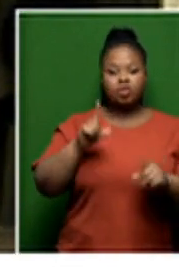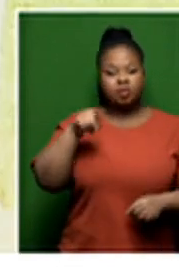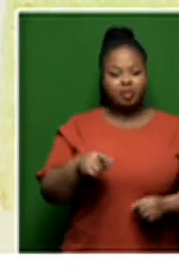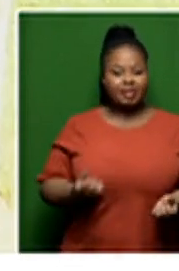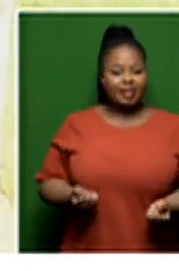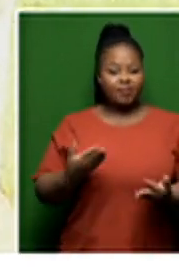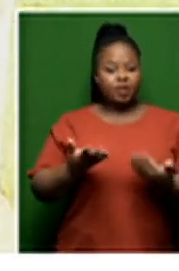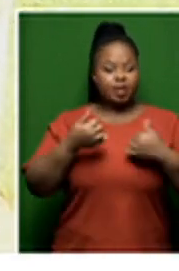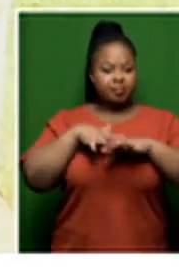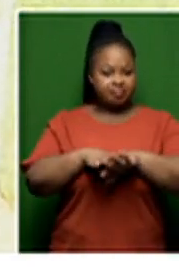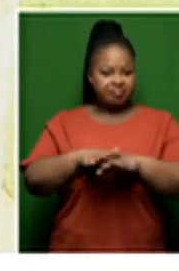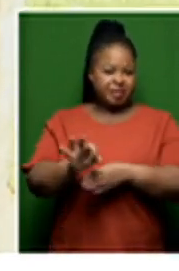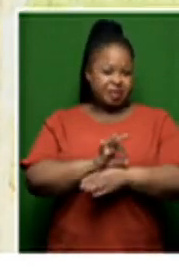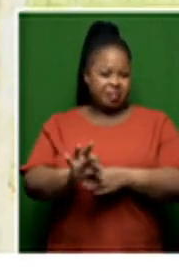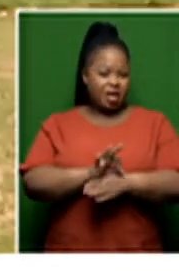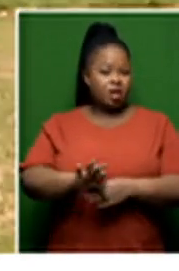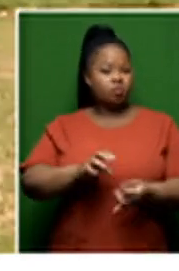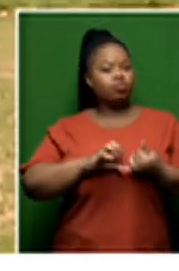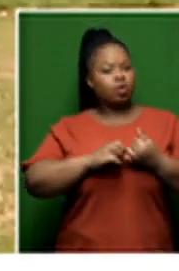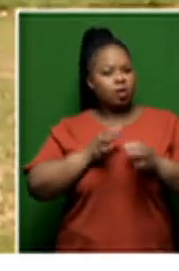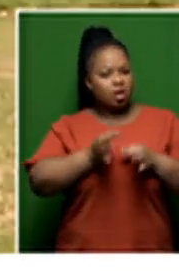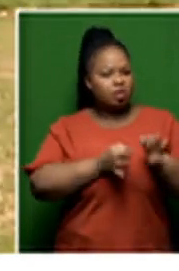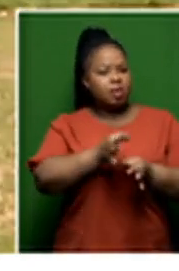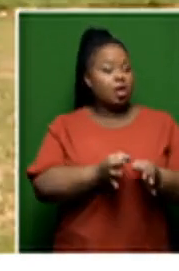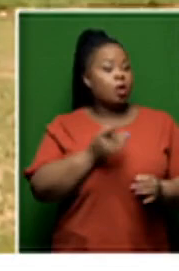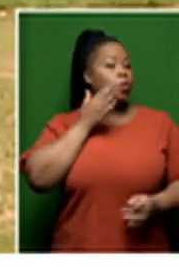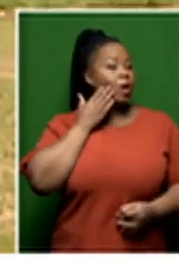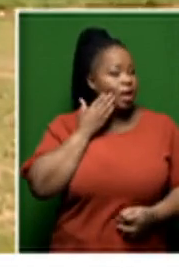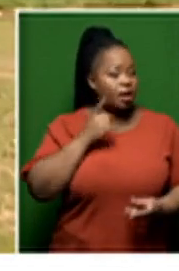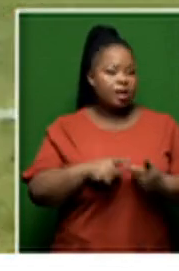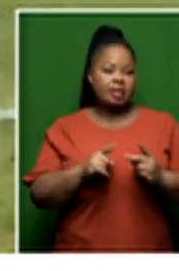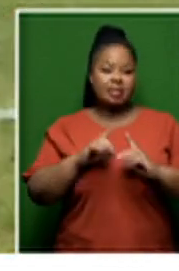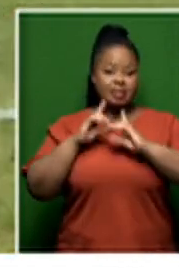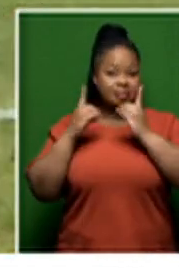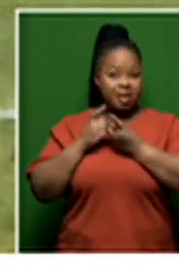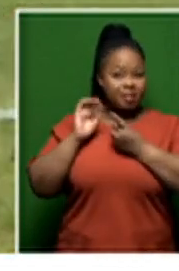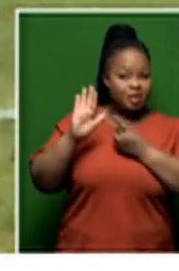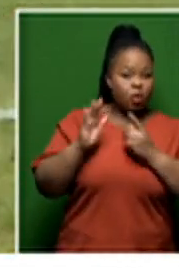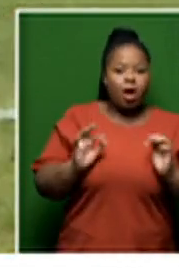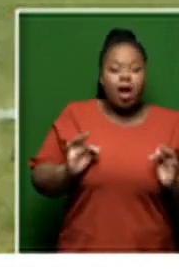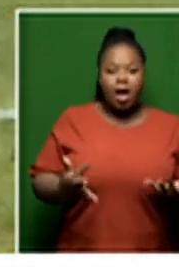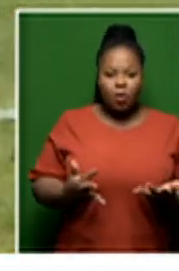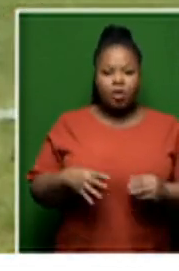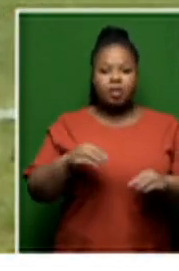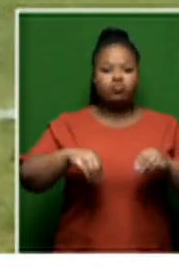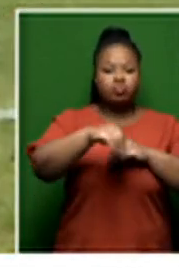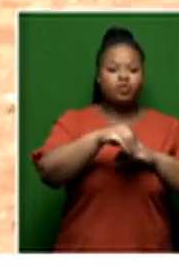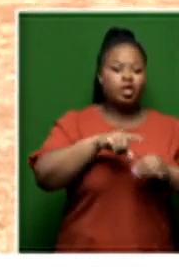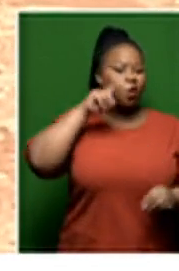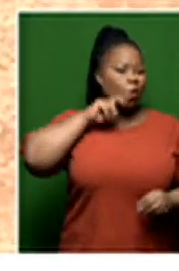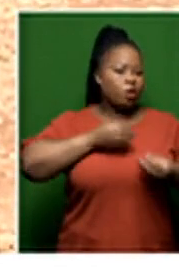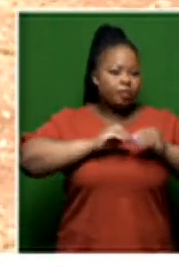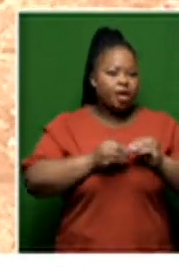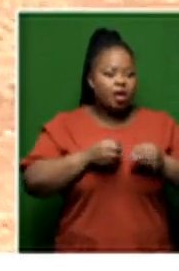an implementation plan that would outline when and how the department would remove and replace pit toilets